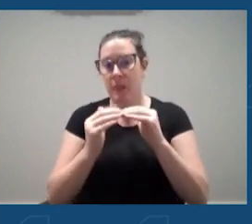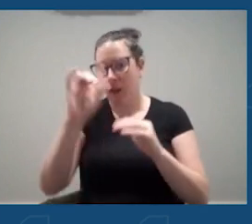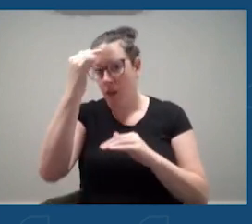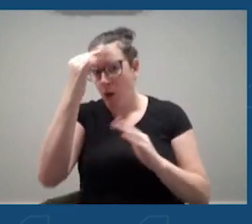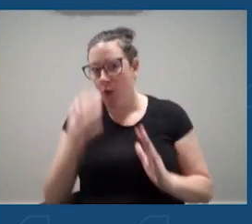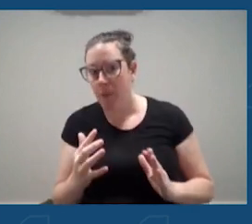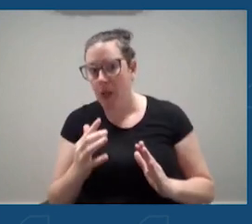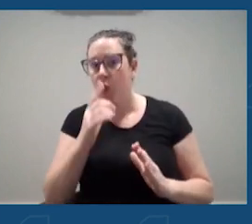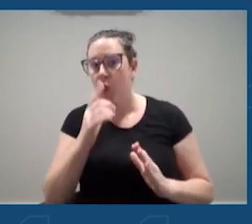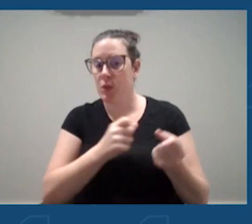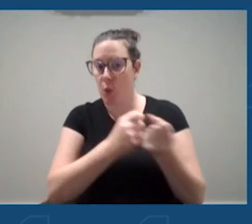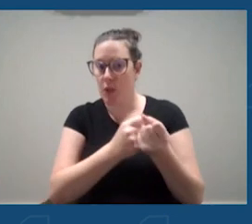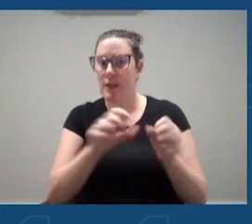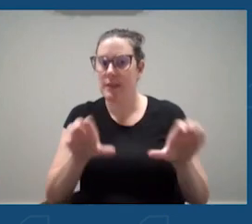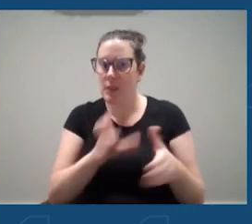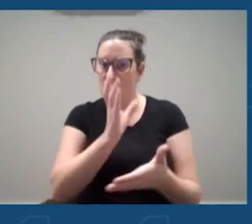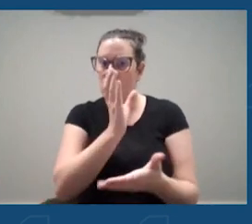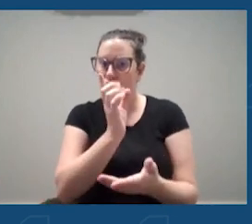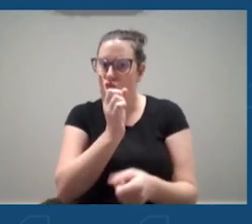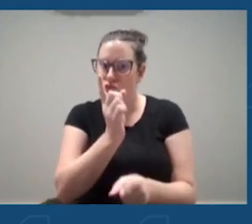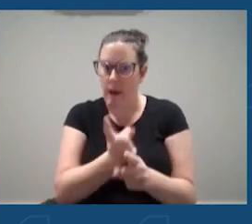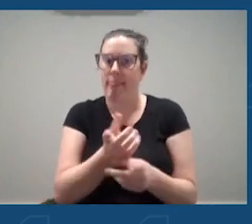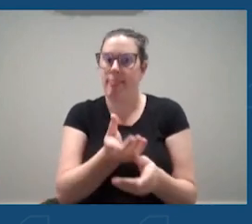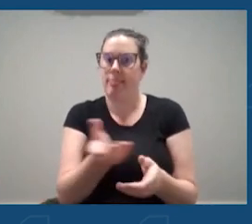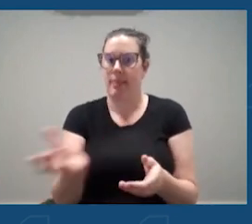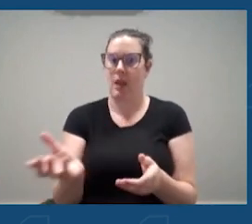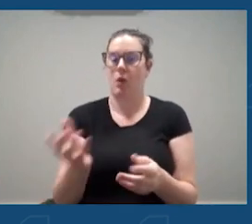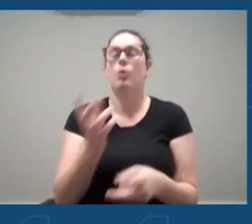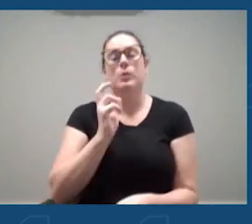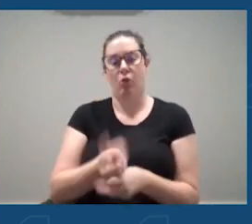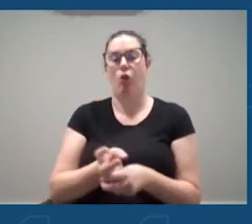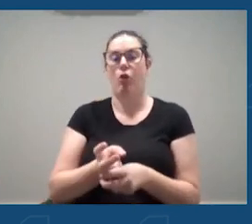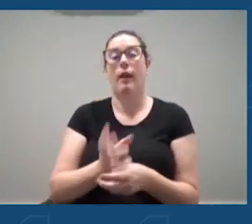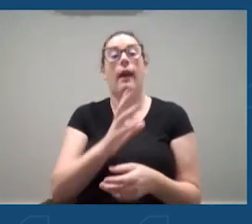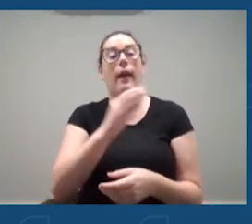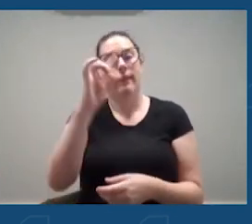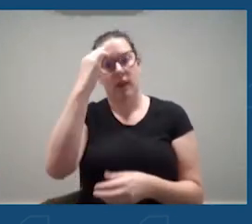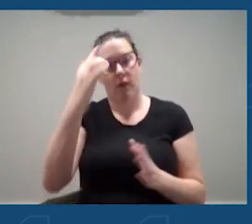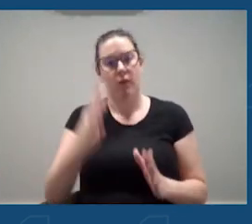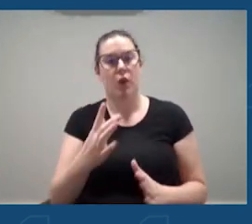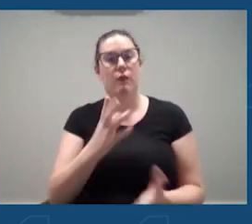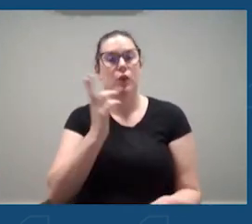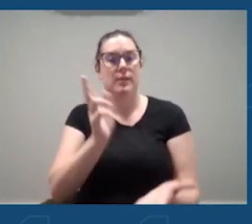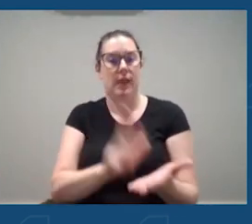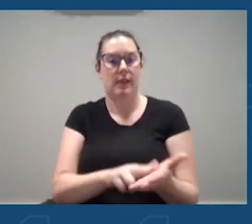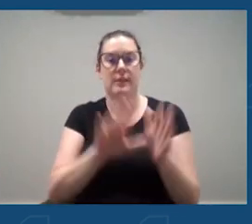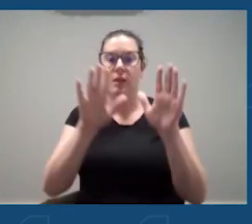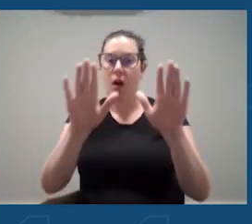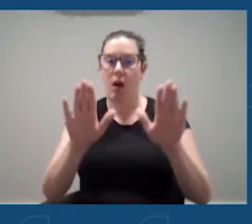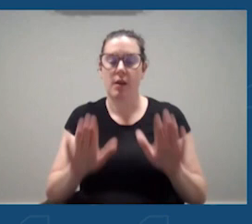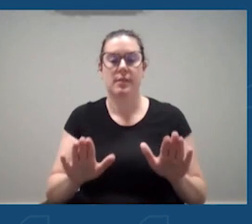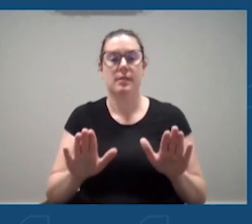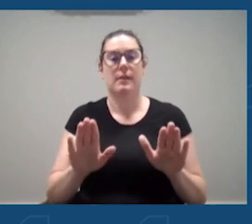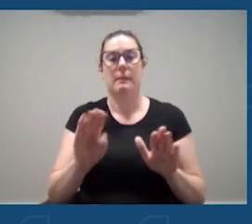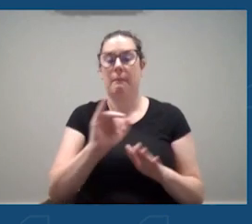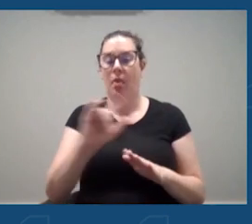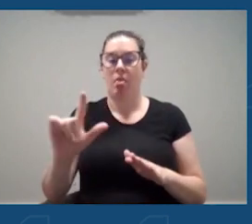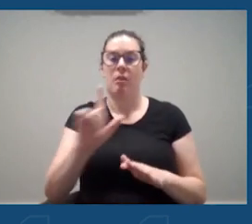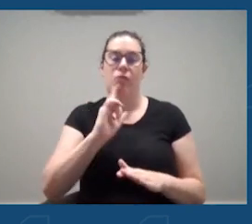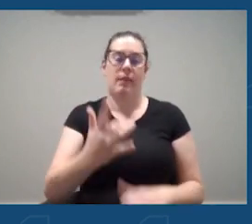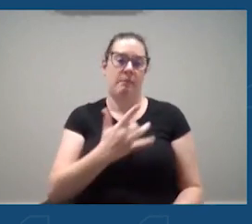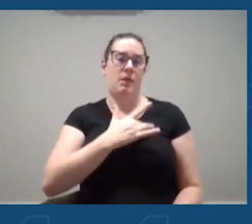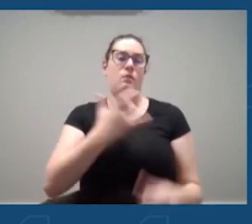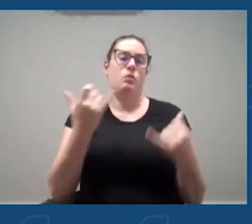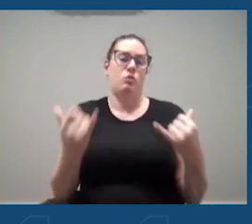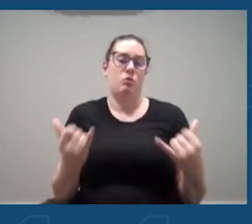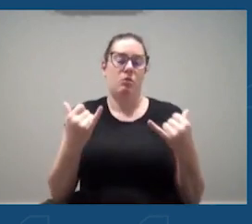really hard. And to the governor for signing this incredible package. It's incredibly meaningful today. I'm